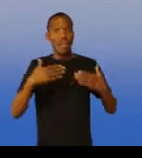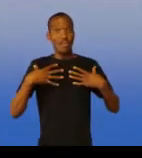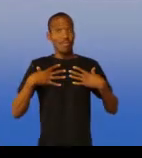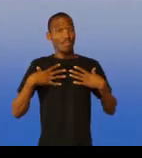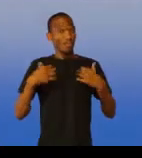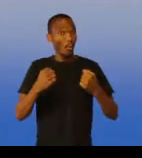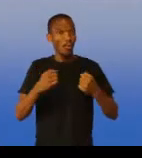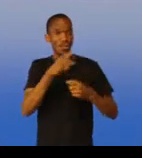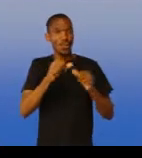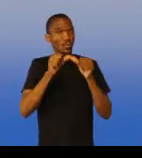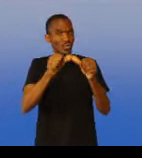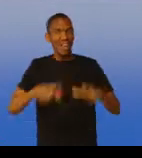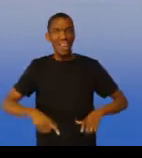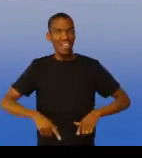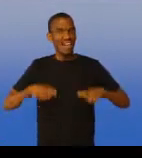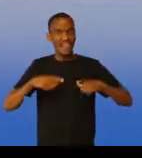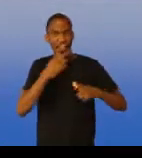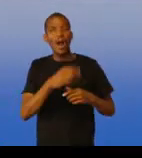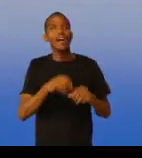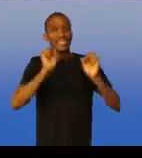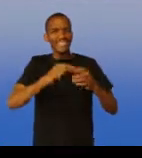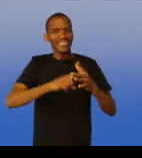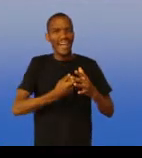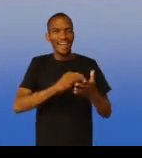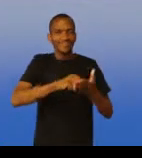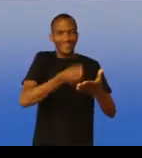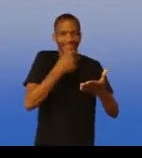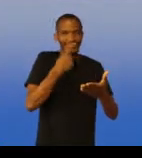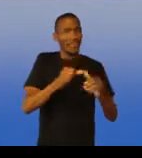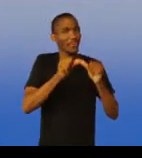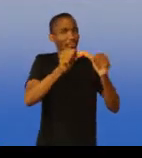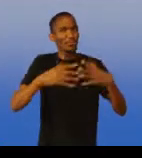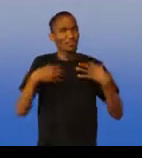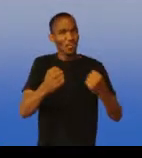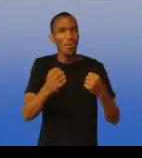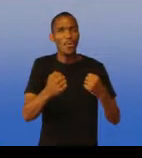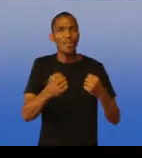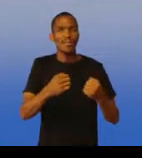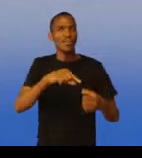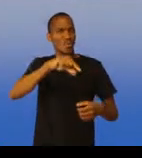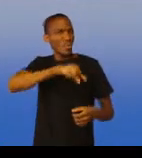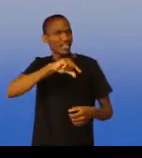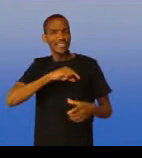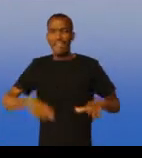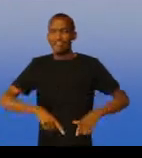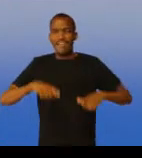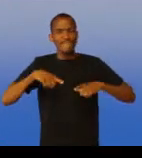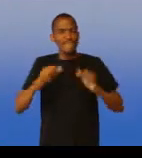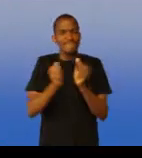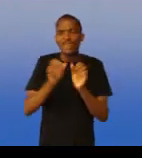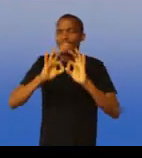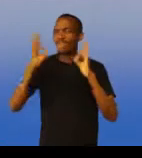to do everything for themselves. And if they start treatment, then they're able to have that quality life with the